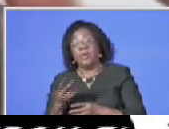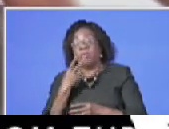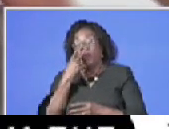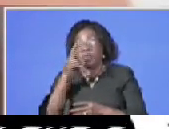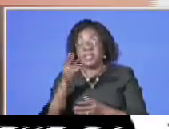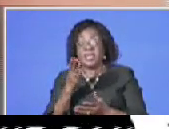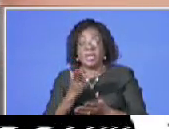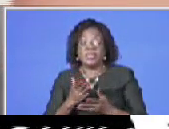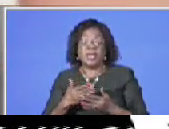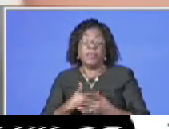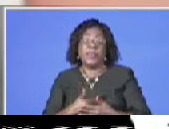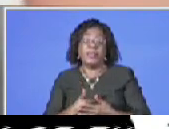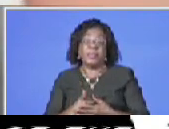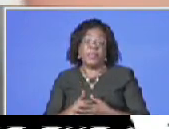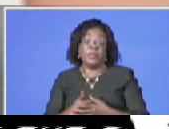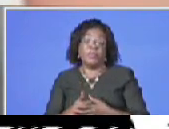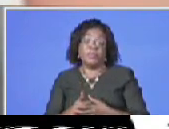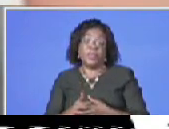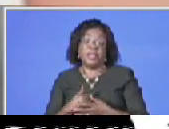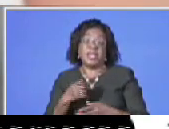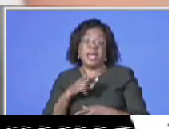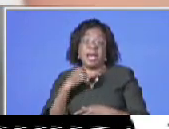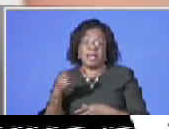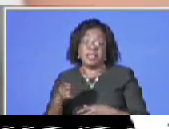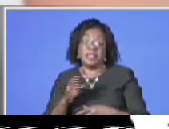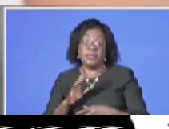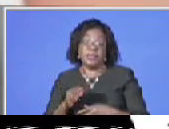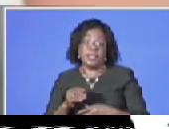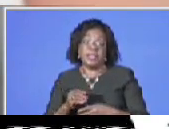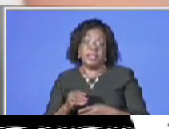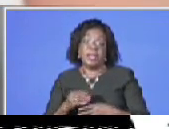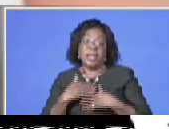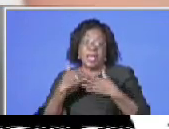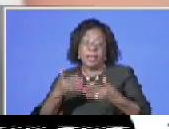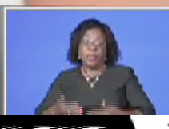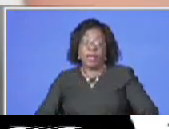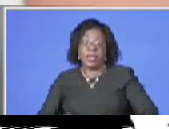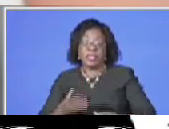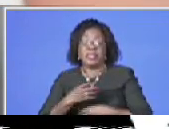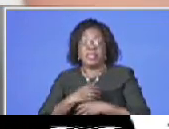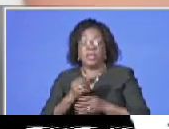baby boom on the horizon could actually be a pregnancy pause. I'm Mukesh Lapinder.